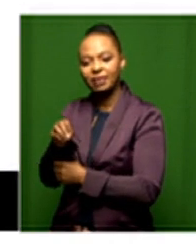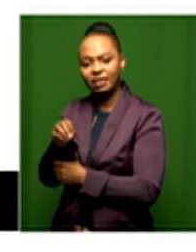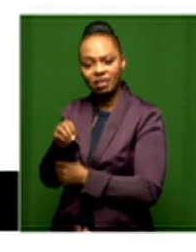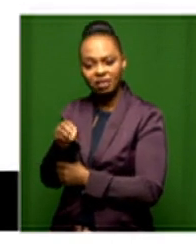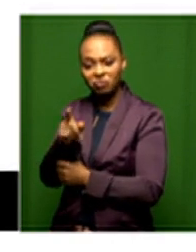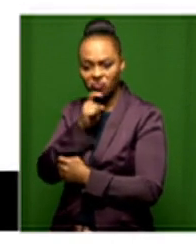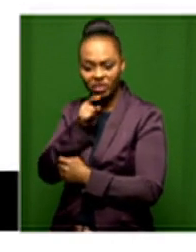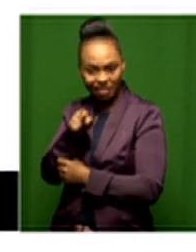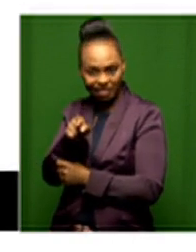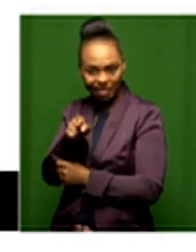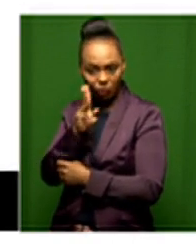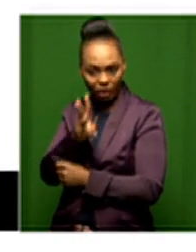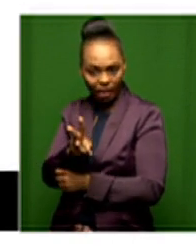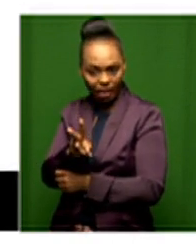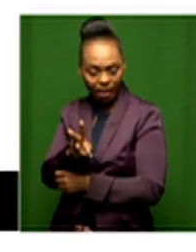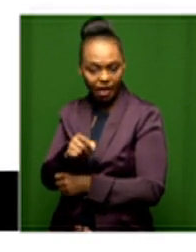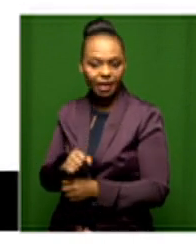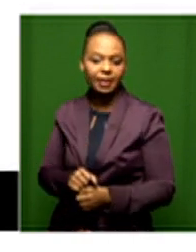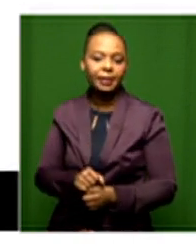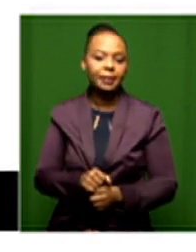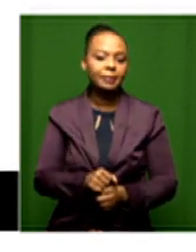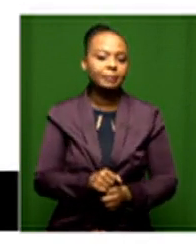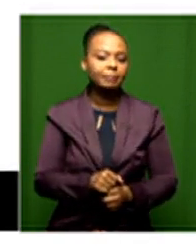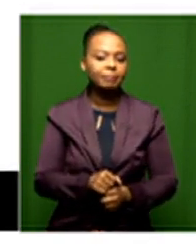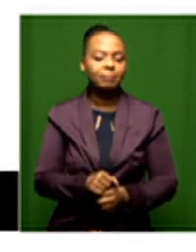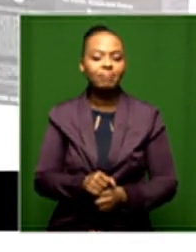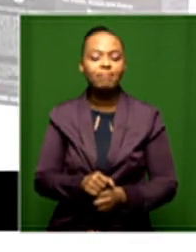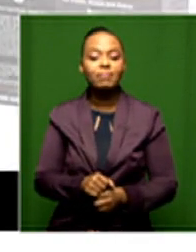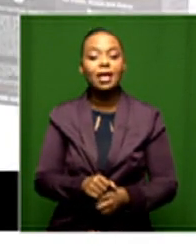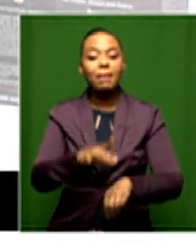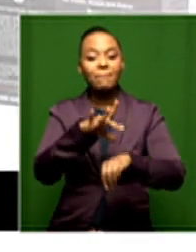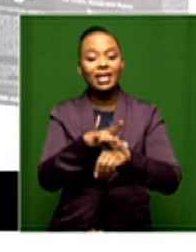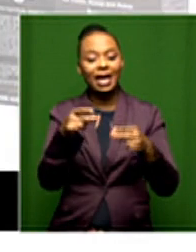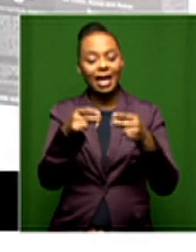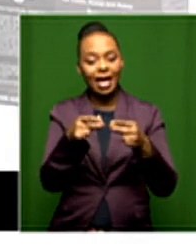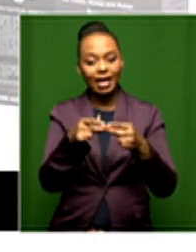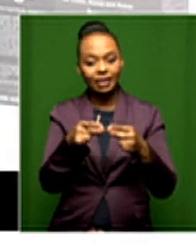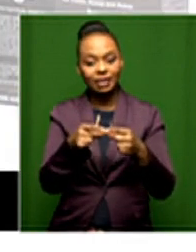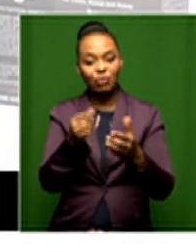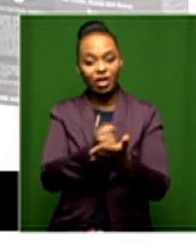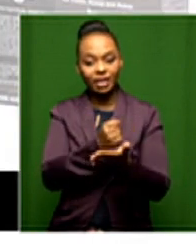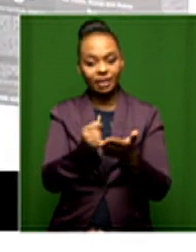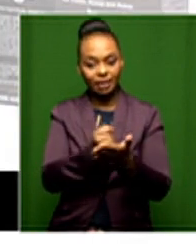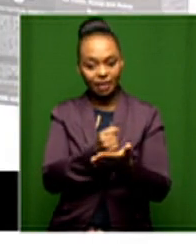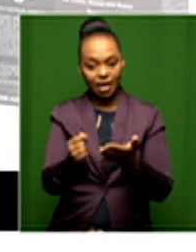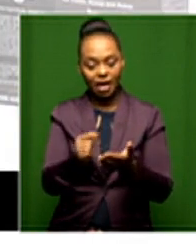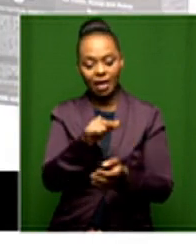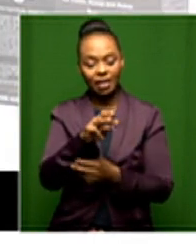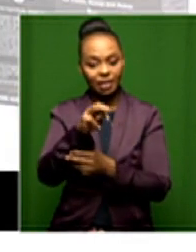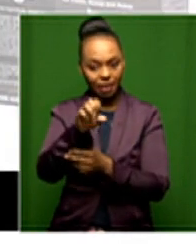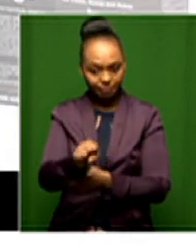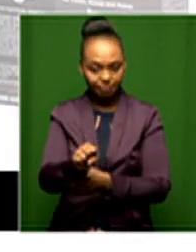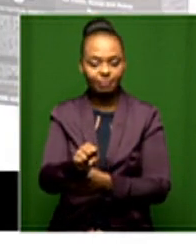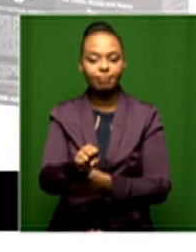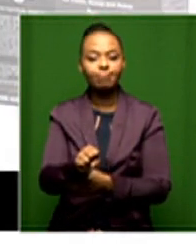What it simply means, Liane, is that the medical aids, all medical aids that are registered in terms of the Medical Schemes Act,